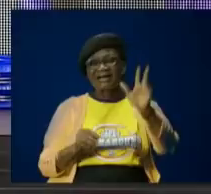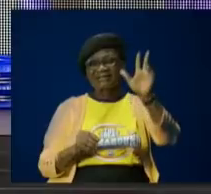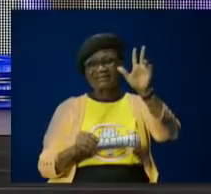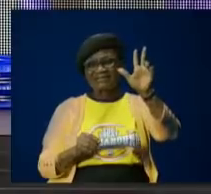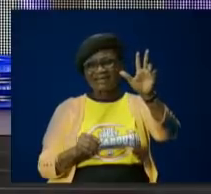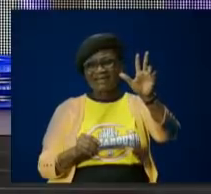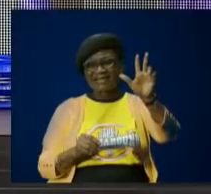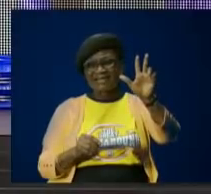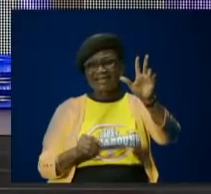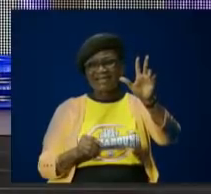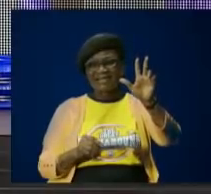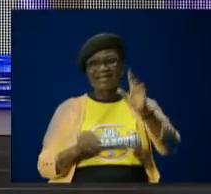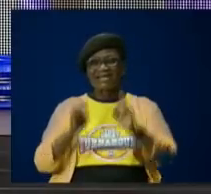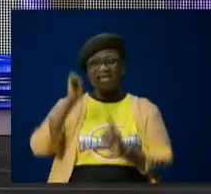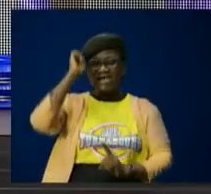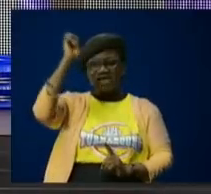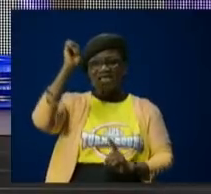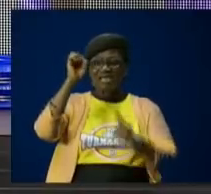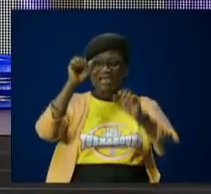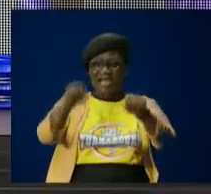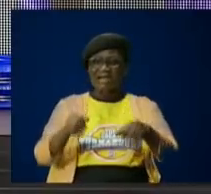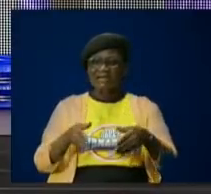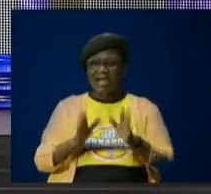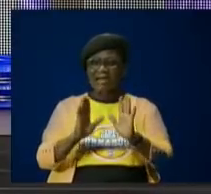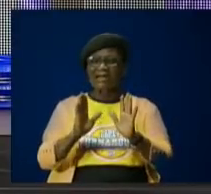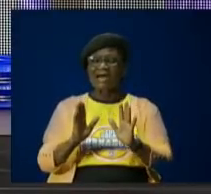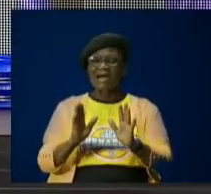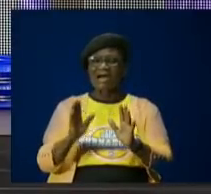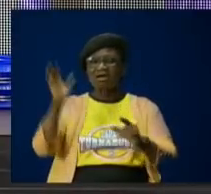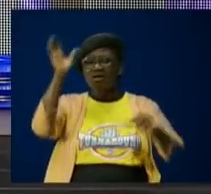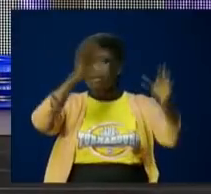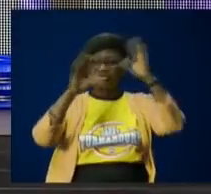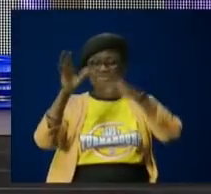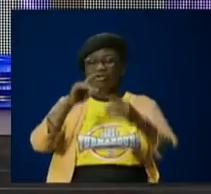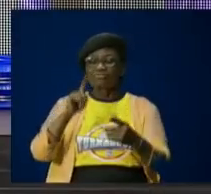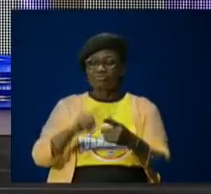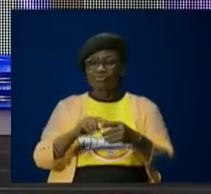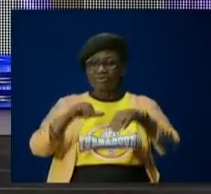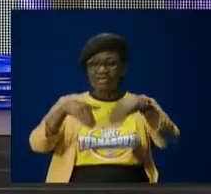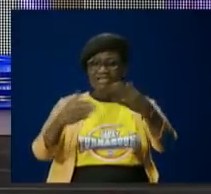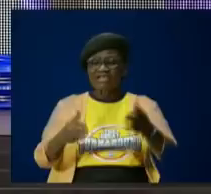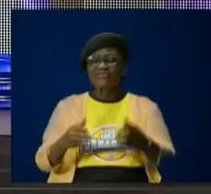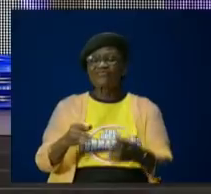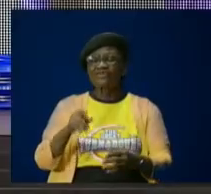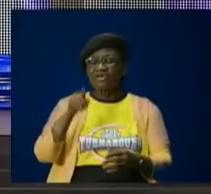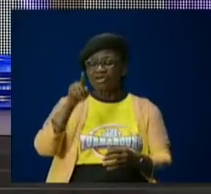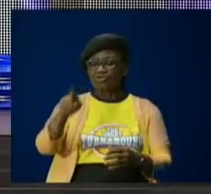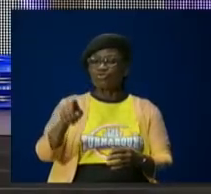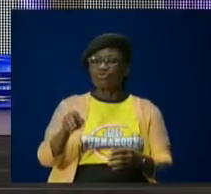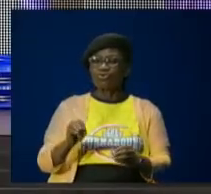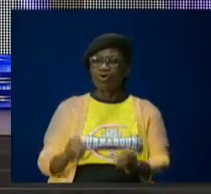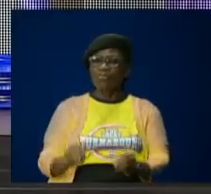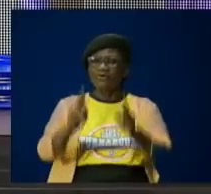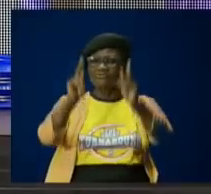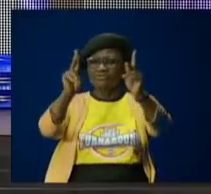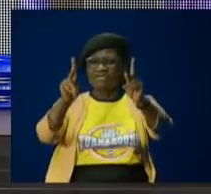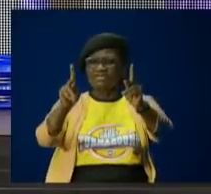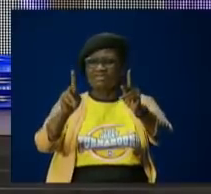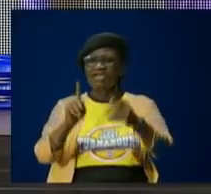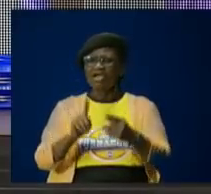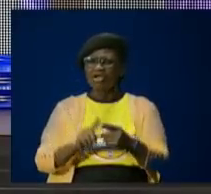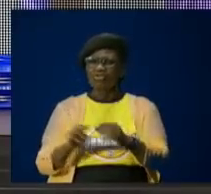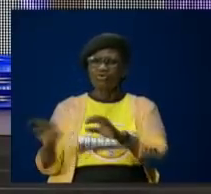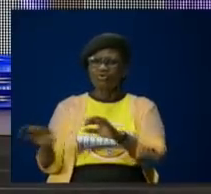three, he could allow a storm to give you an opportunity to do something no one